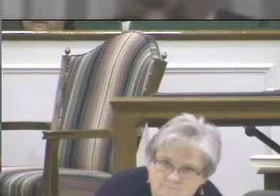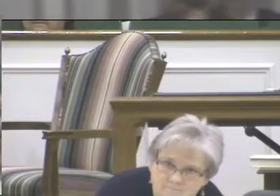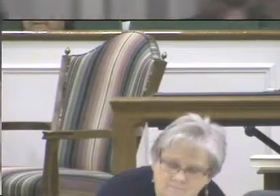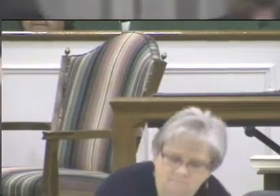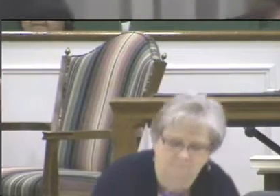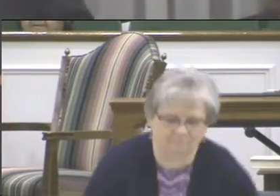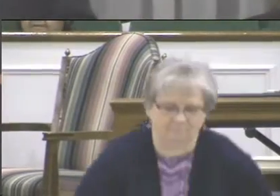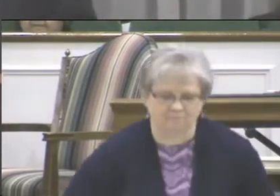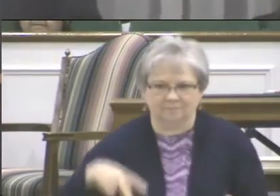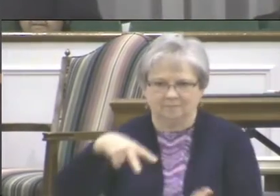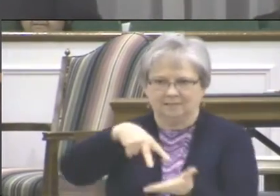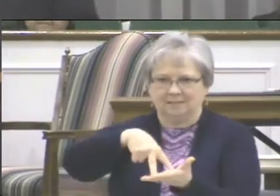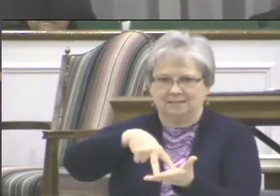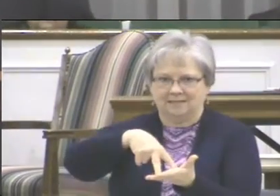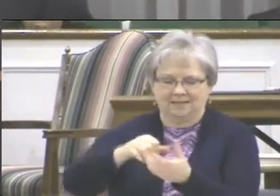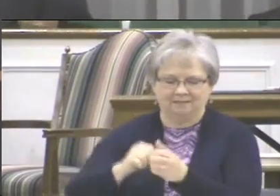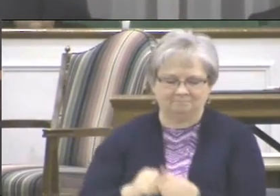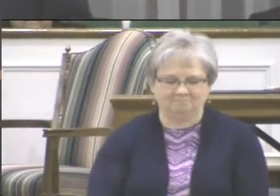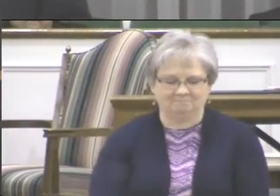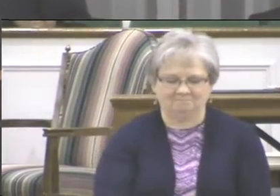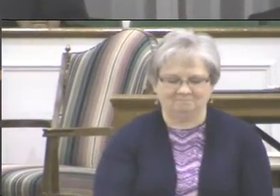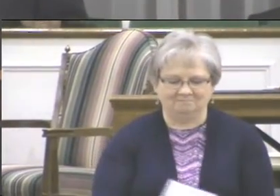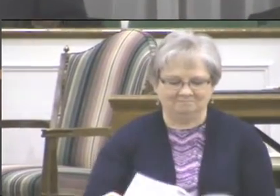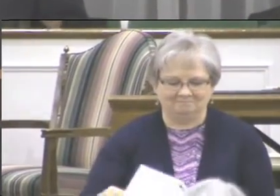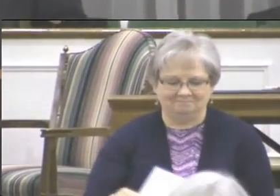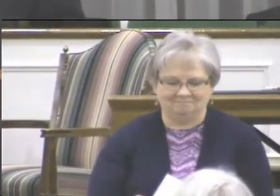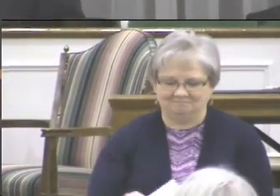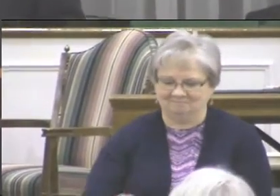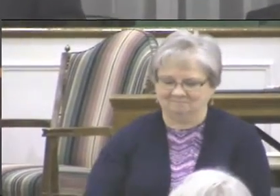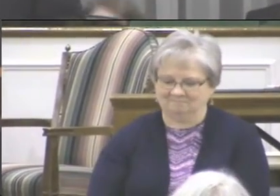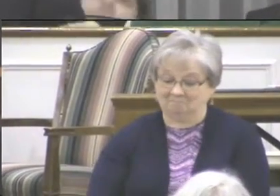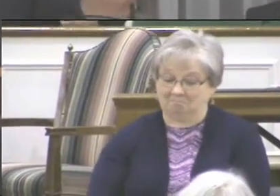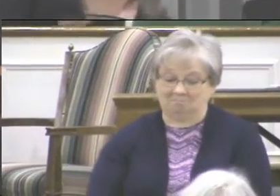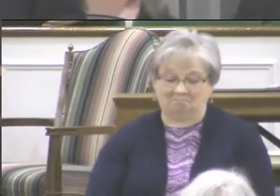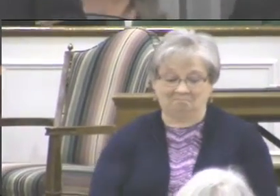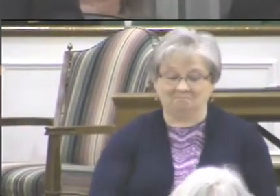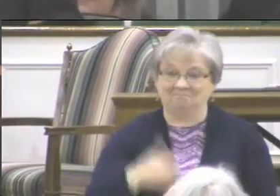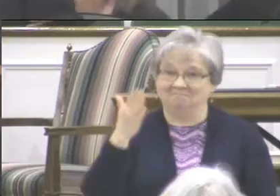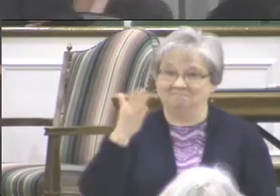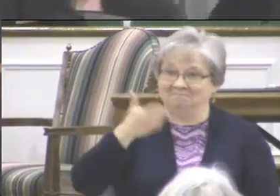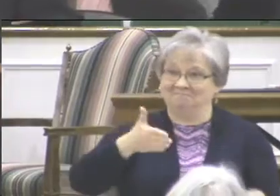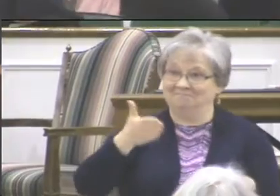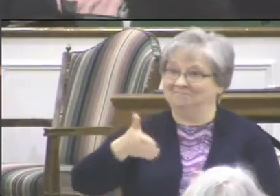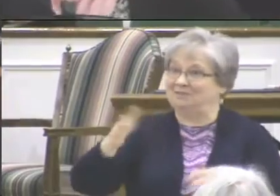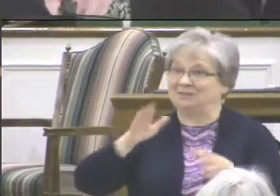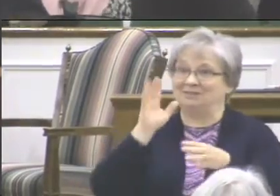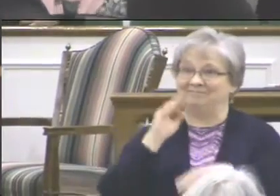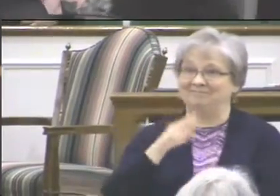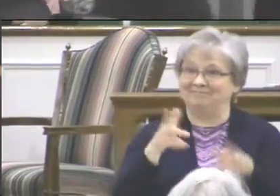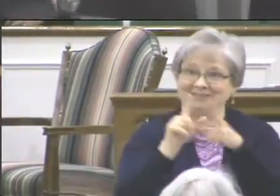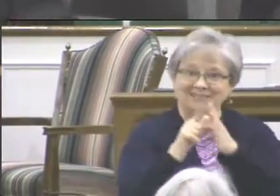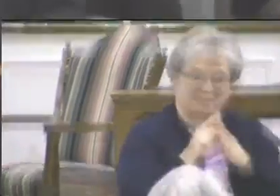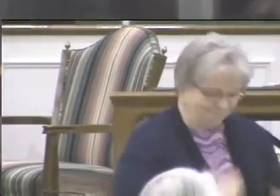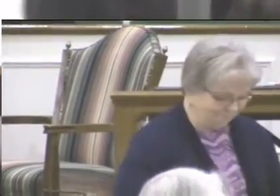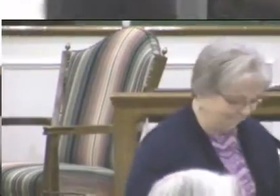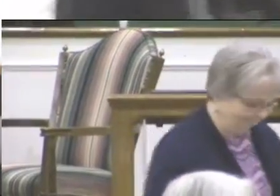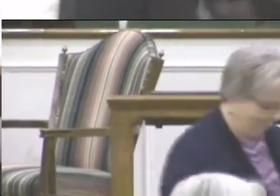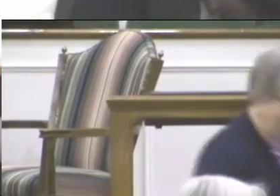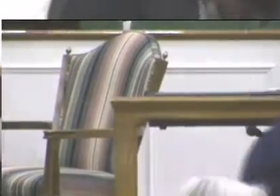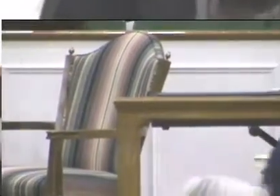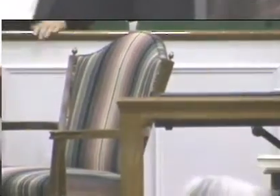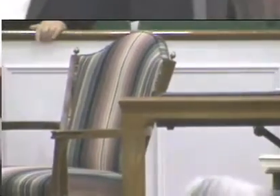You stand, please, with me and take time this morning to turn to those around you, greet each other in the name of the Lord this morning.